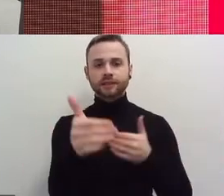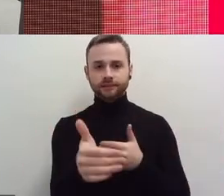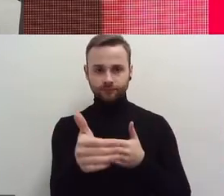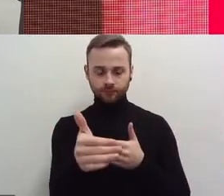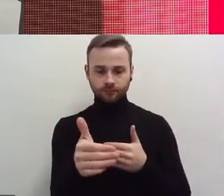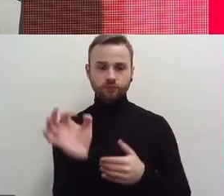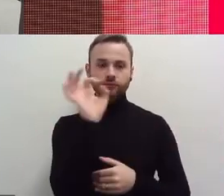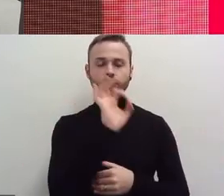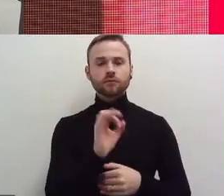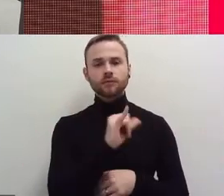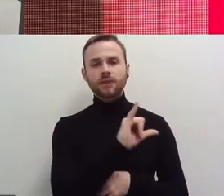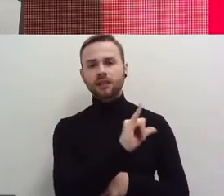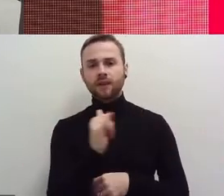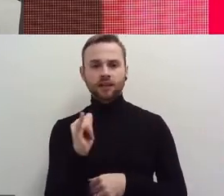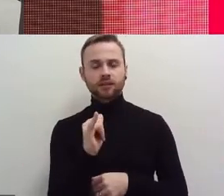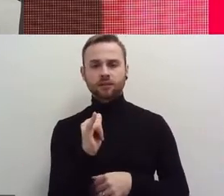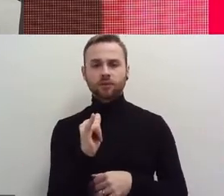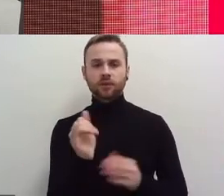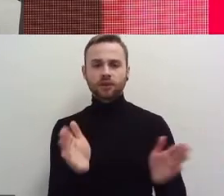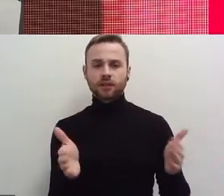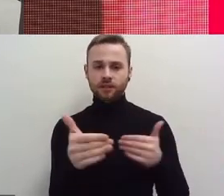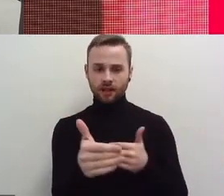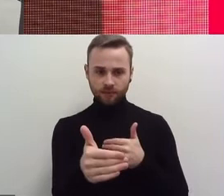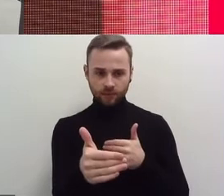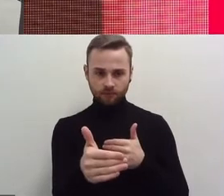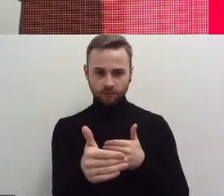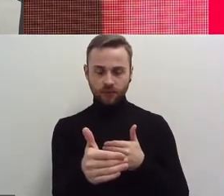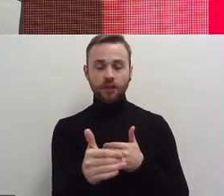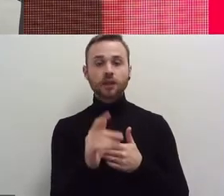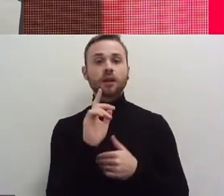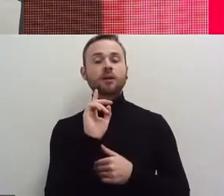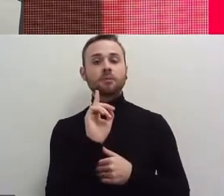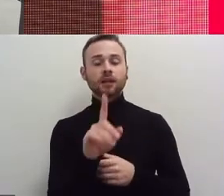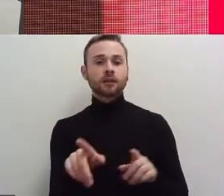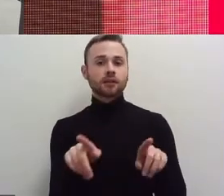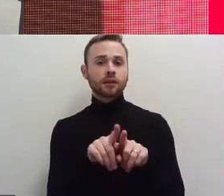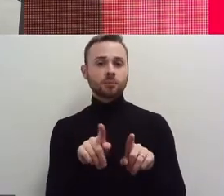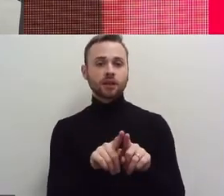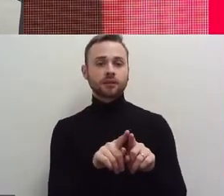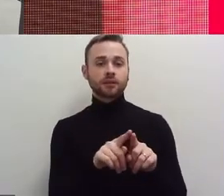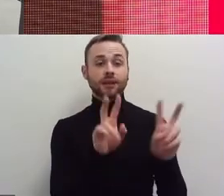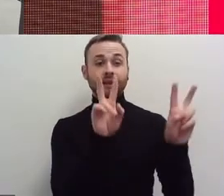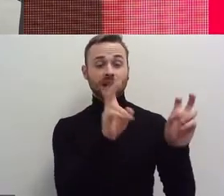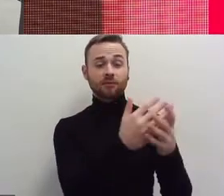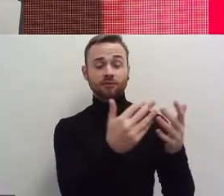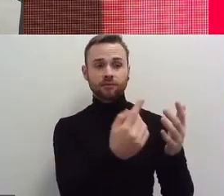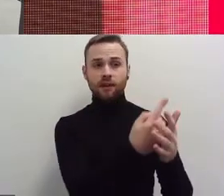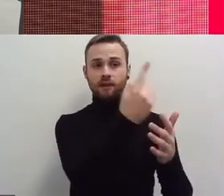think, one of the topics that are most at hand and most important for my generation